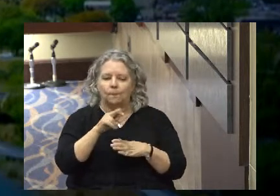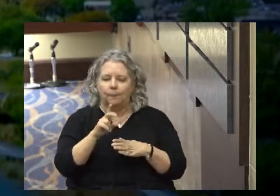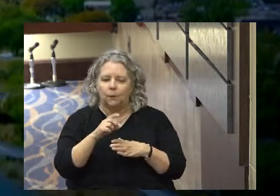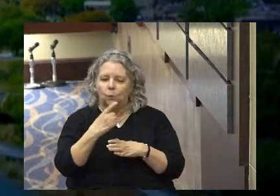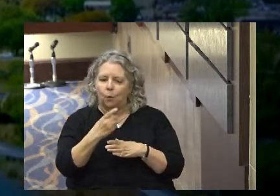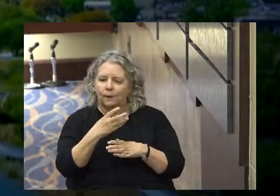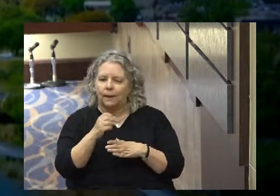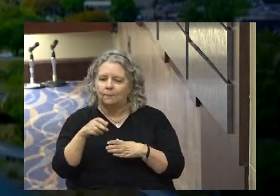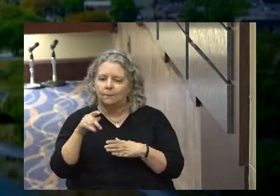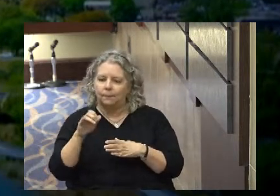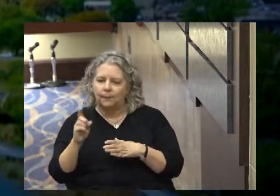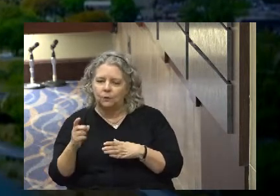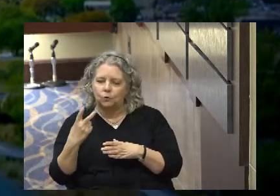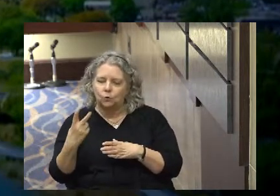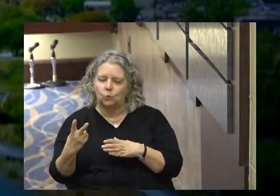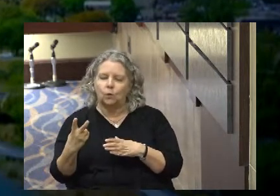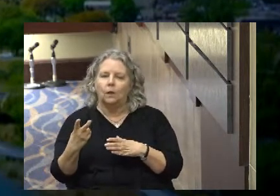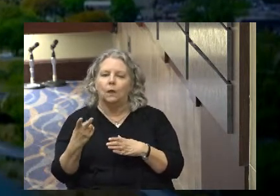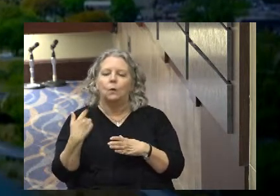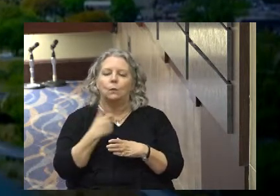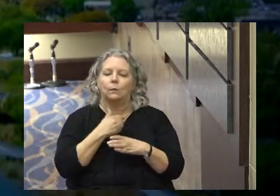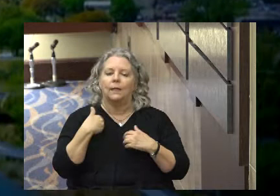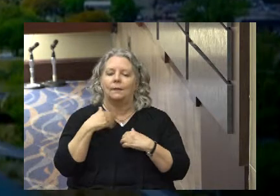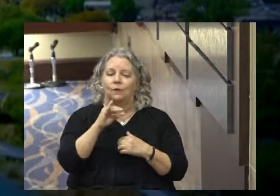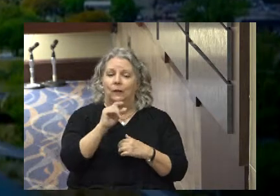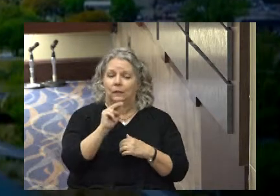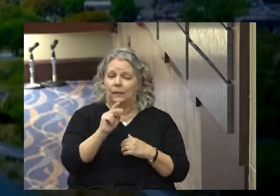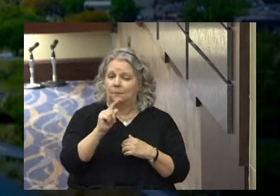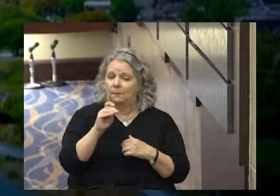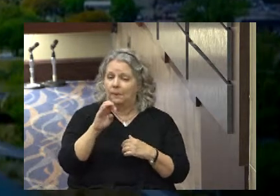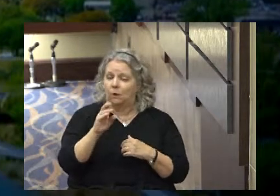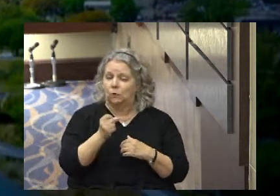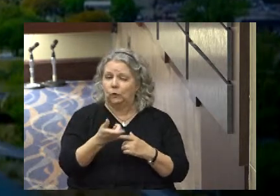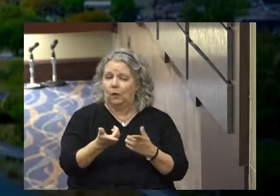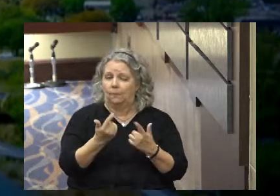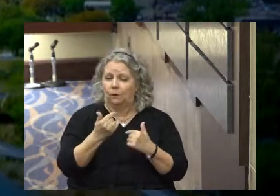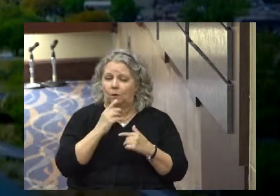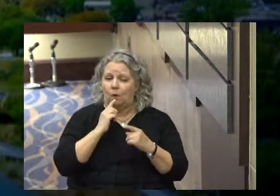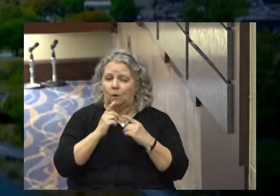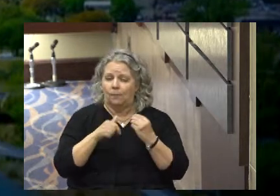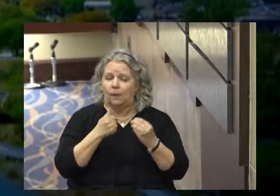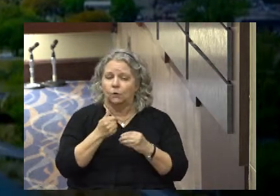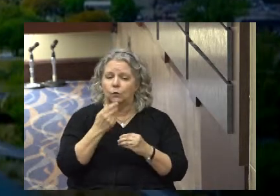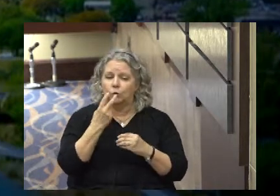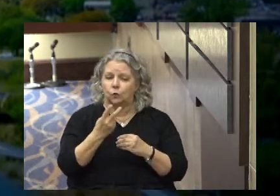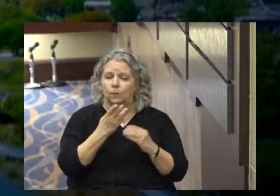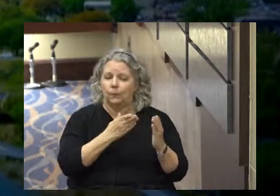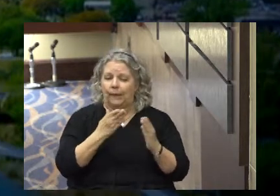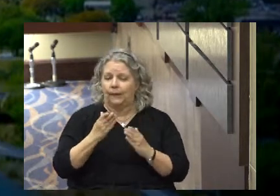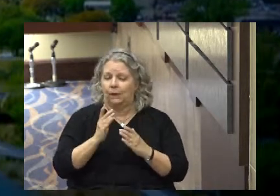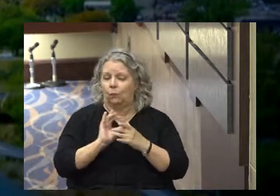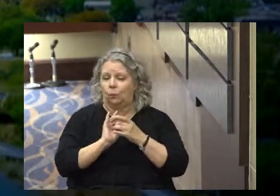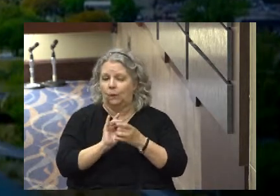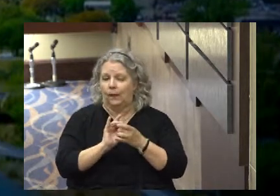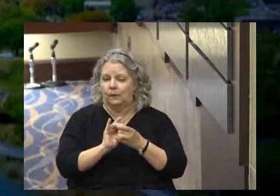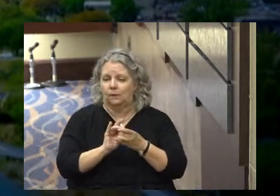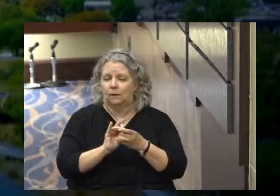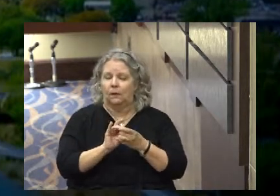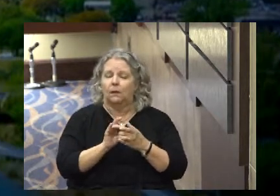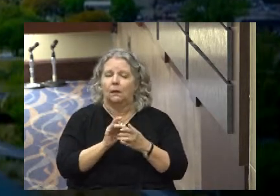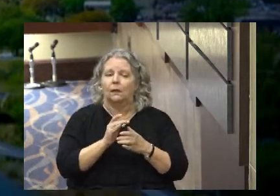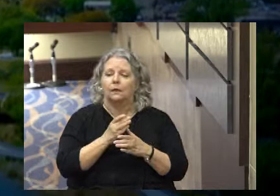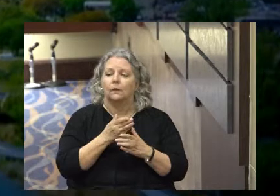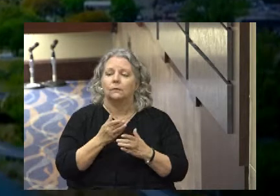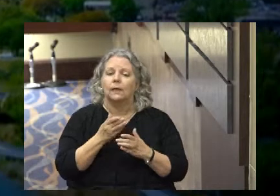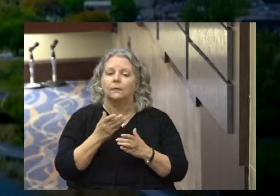Then we'll have Clint Peters come up and talk about two planning-related public hearings. He'll cover those later in the work session this afternoon.